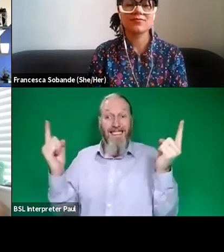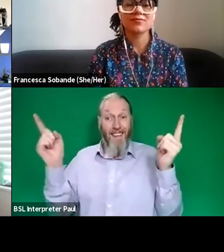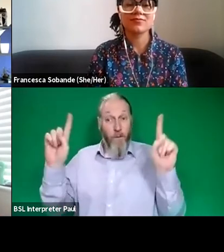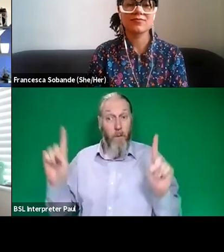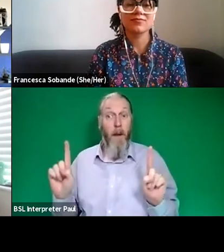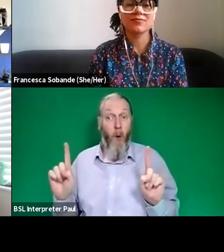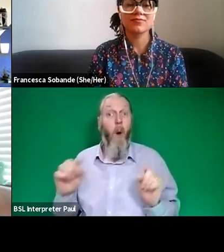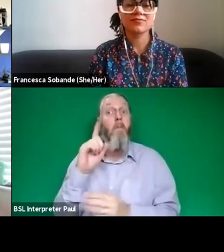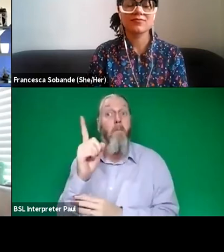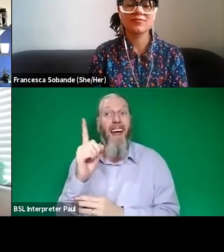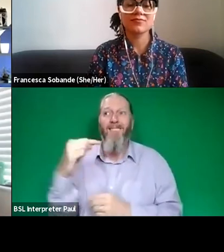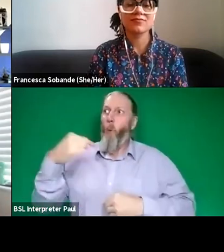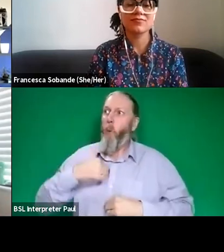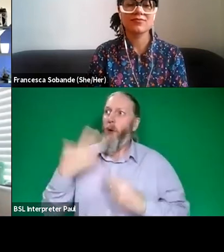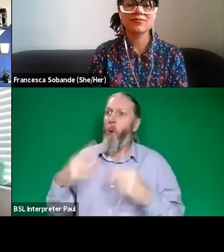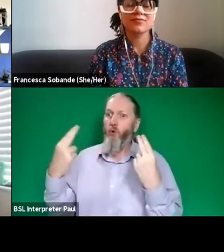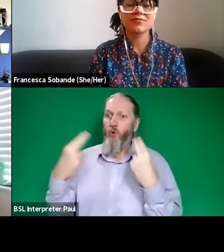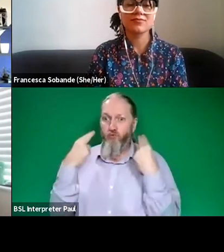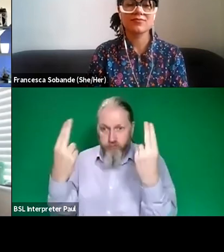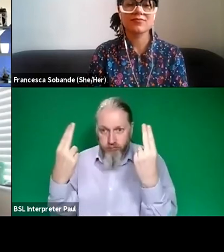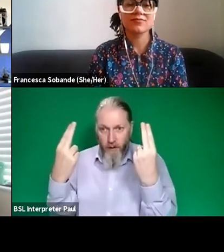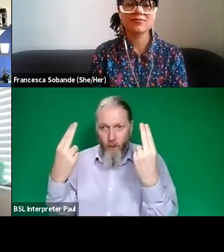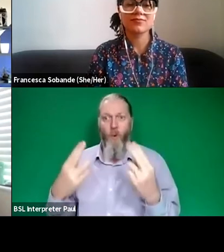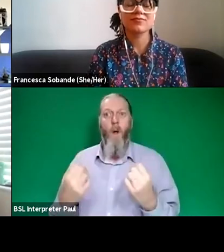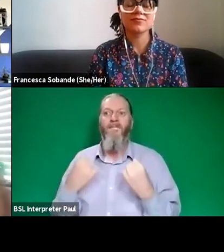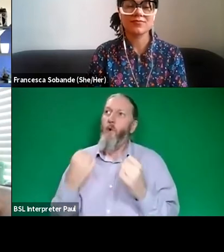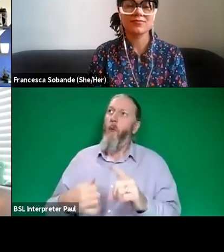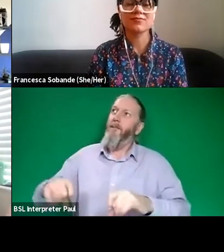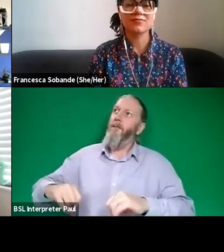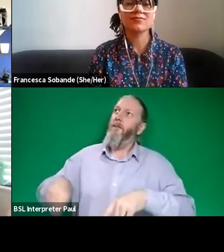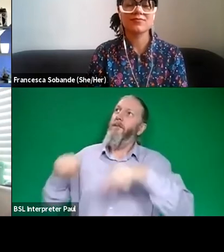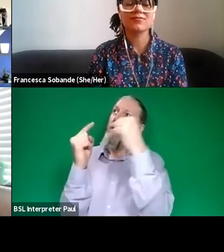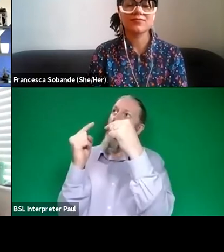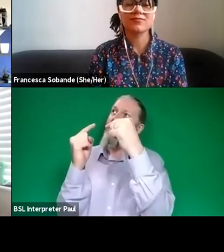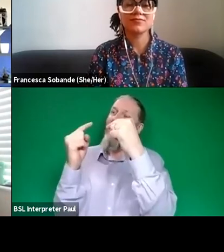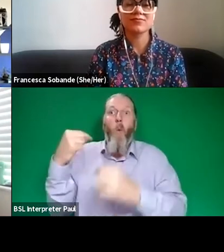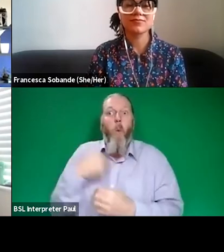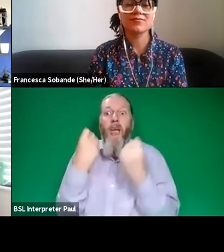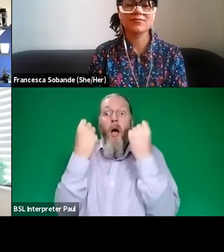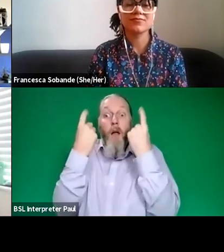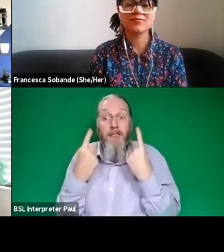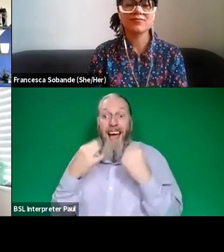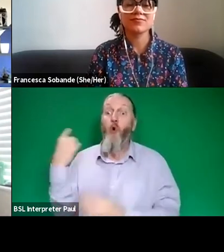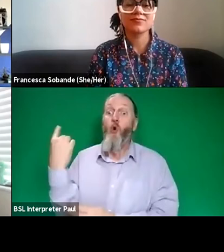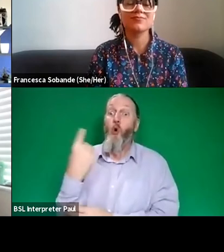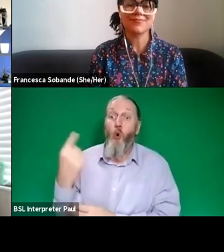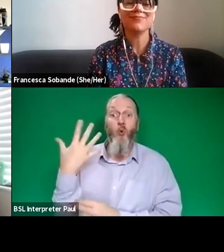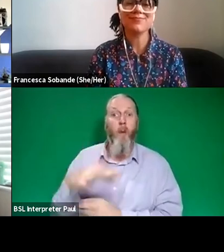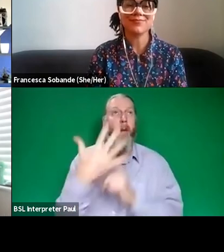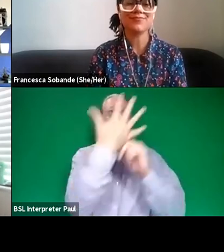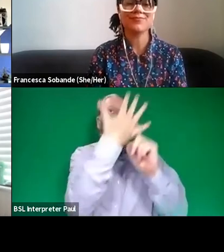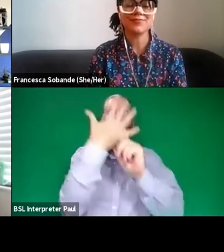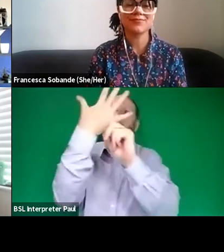effective if we understand the beast that we're coming up against is often similar. And I'm just thinking about that in relation to the commodity